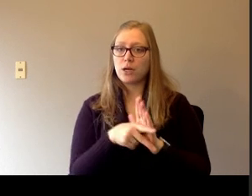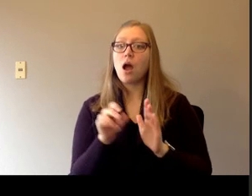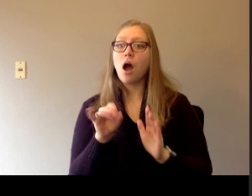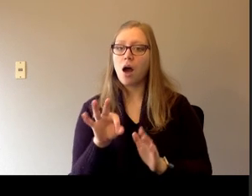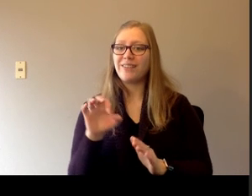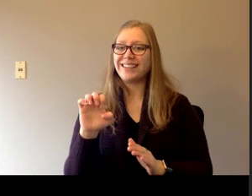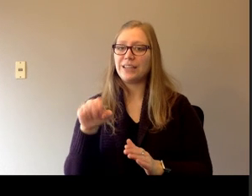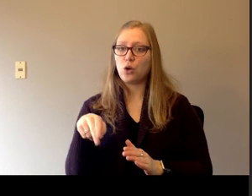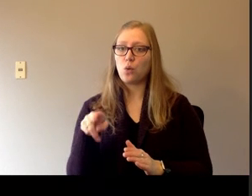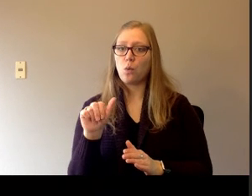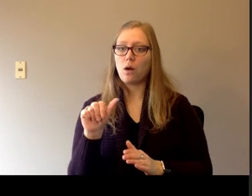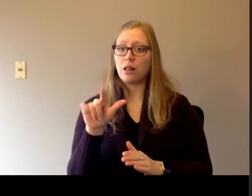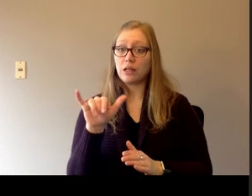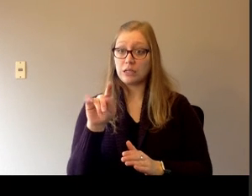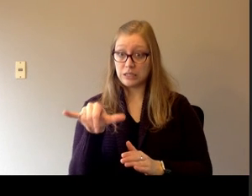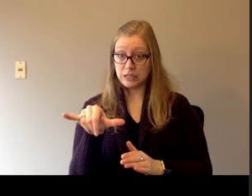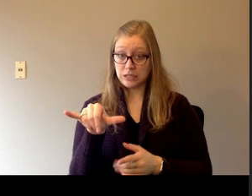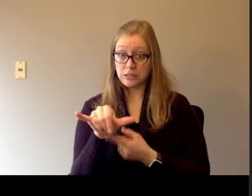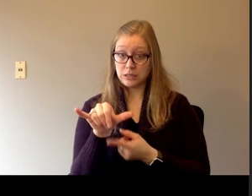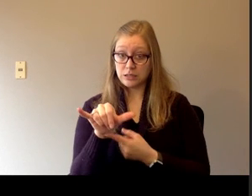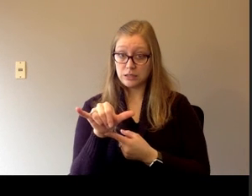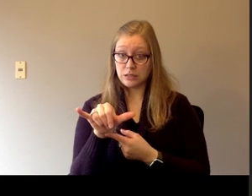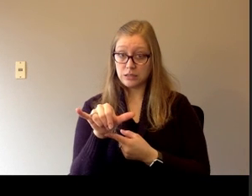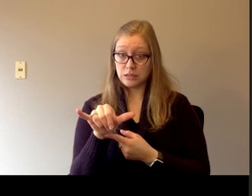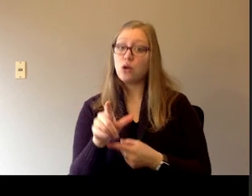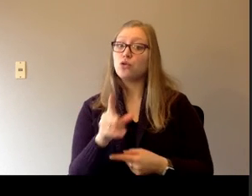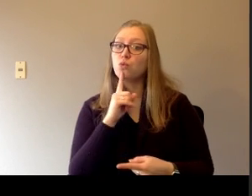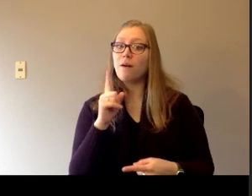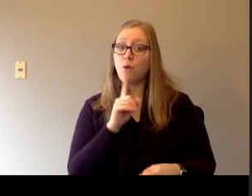S. I can subtract those because they are also